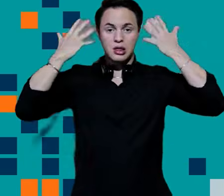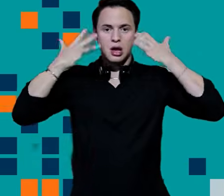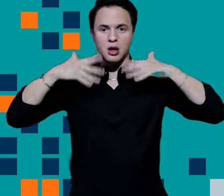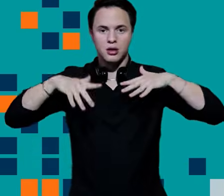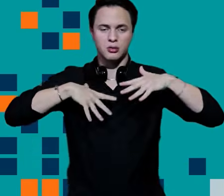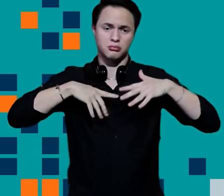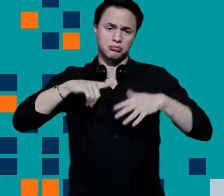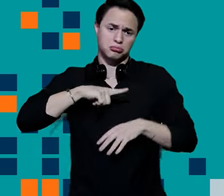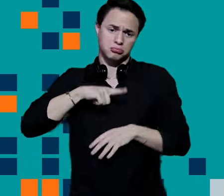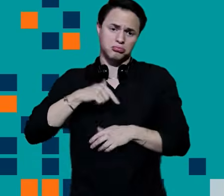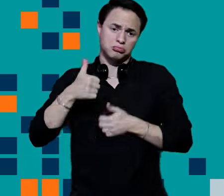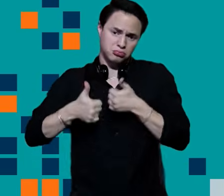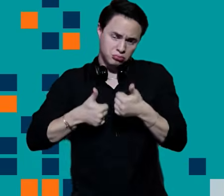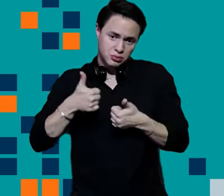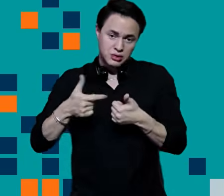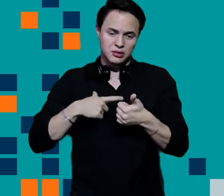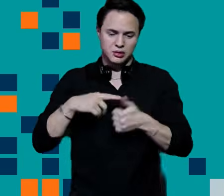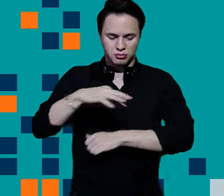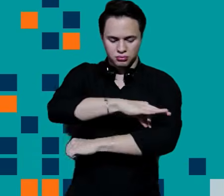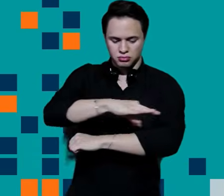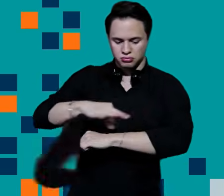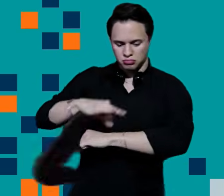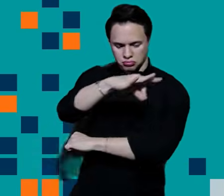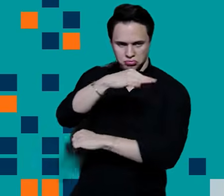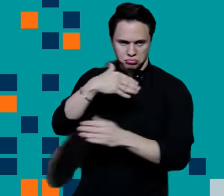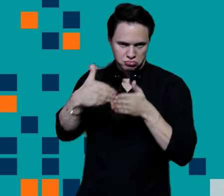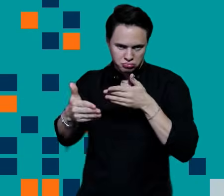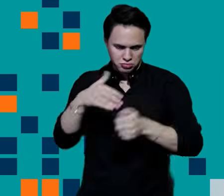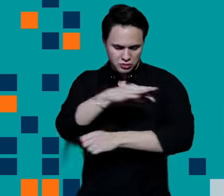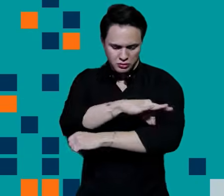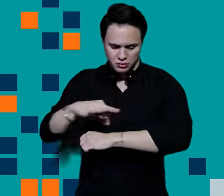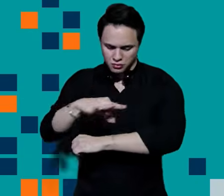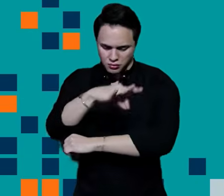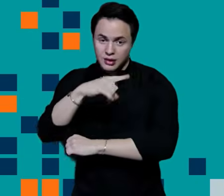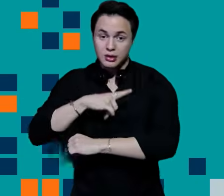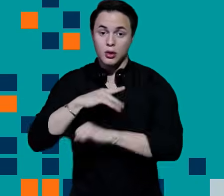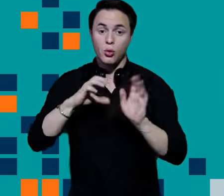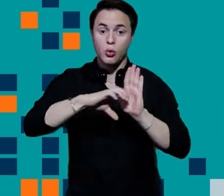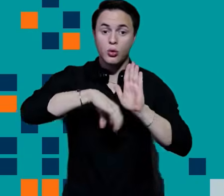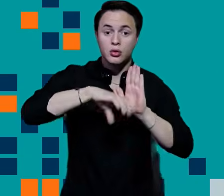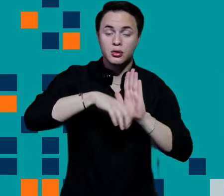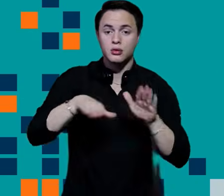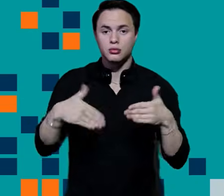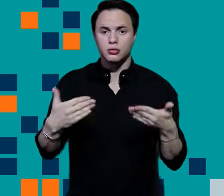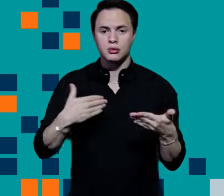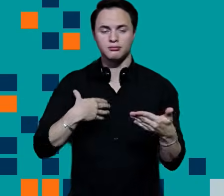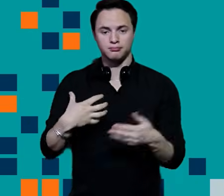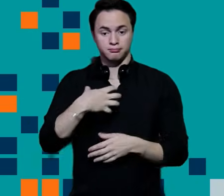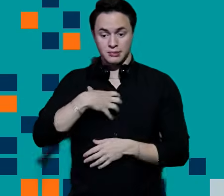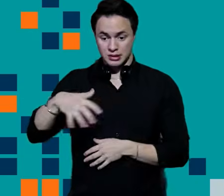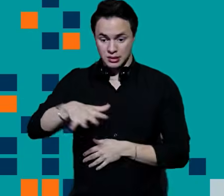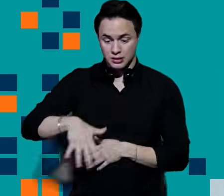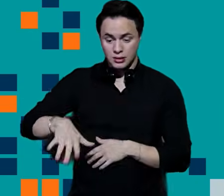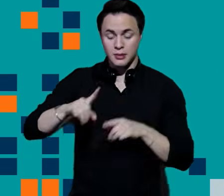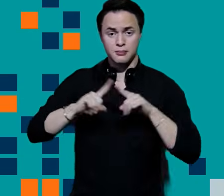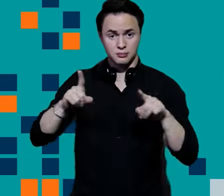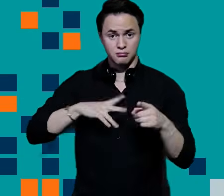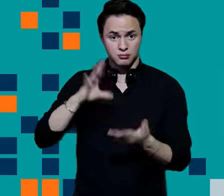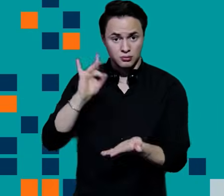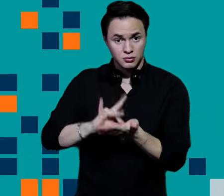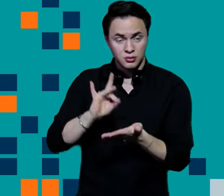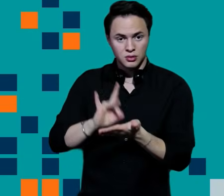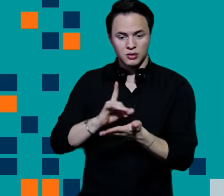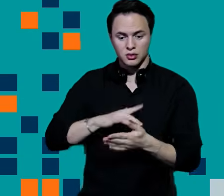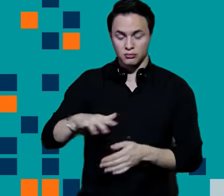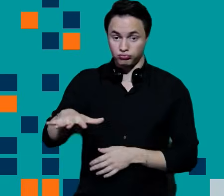with. And certainly in architecture, we know and we hear a lot about the concepts of biophilia, but it's really tied to